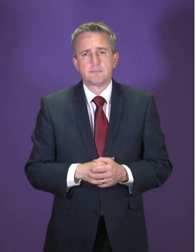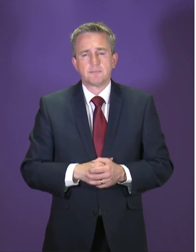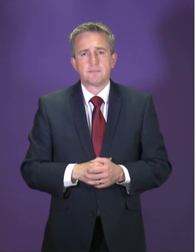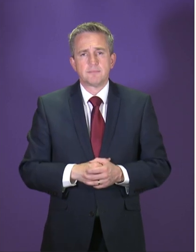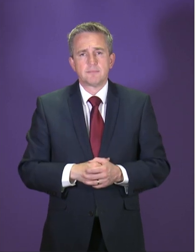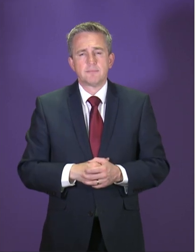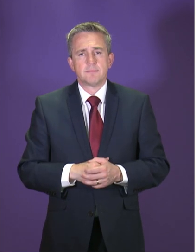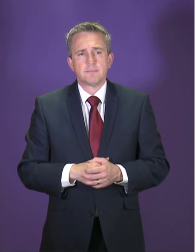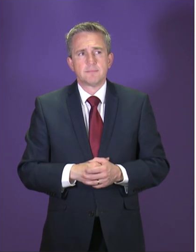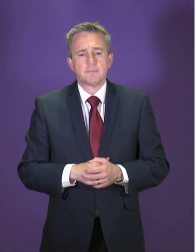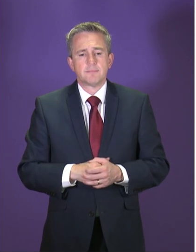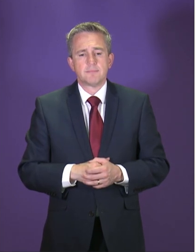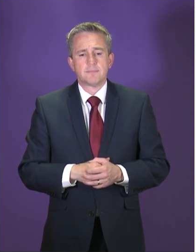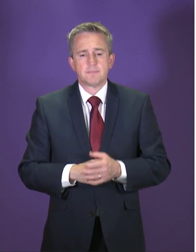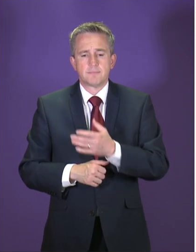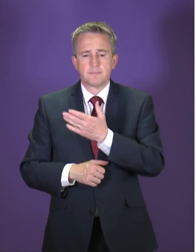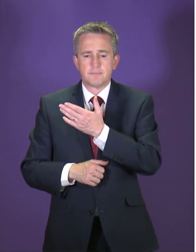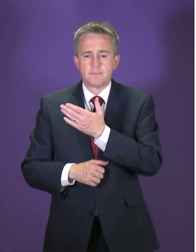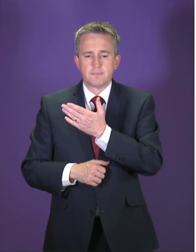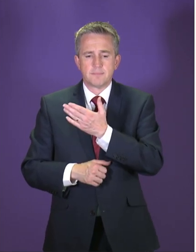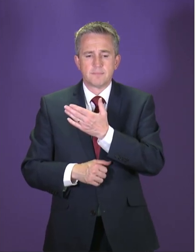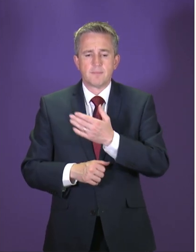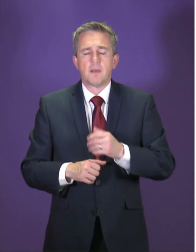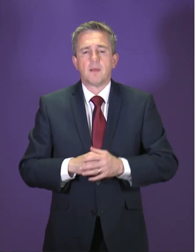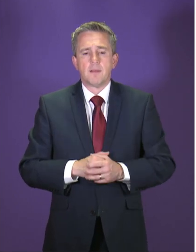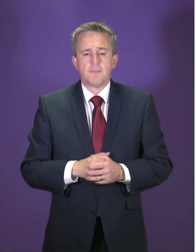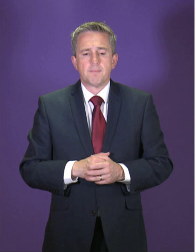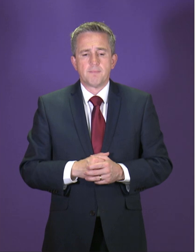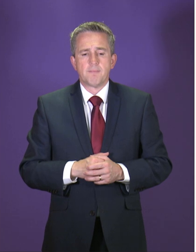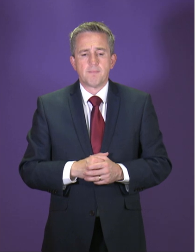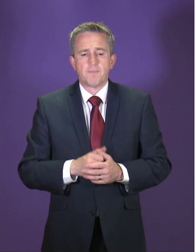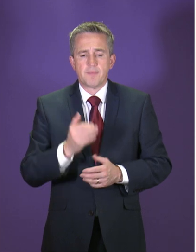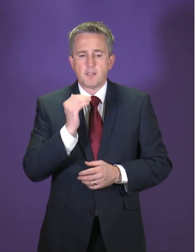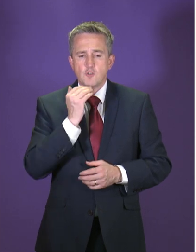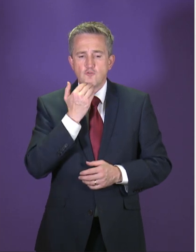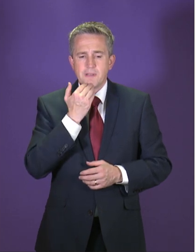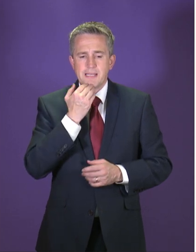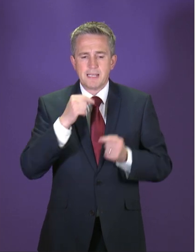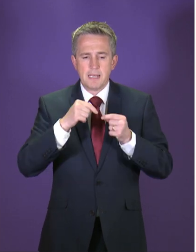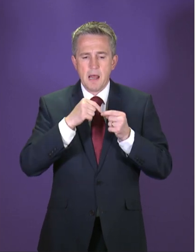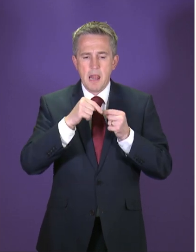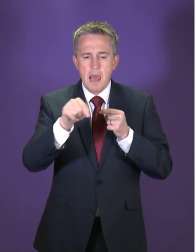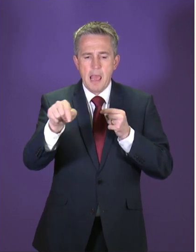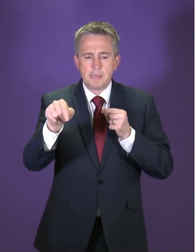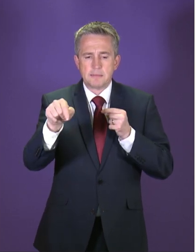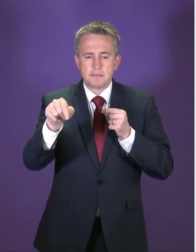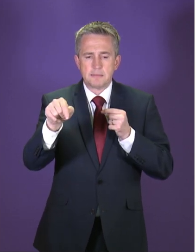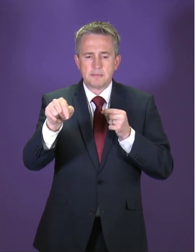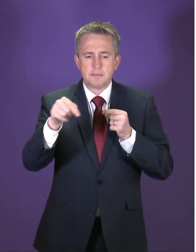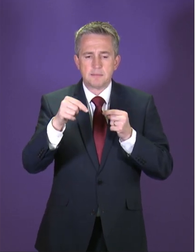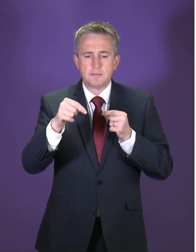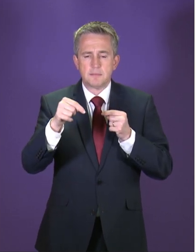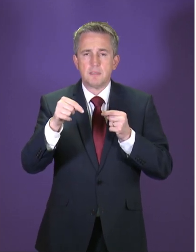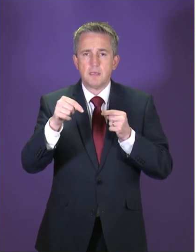this part of the city, the very west side, and you could see there the green line is the very